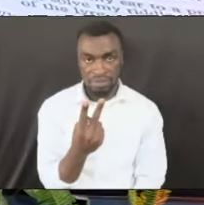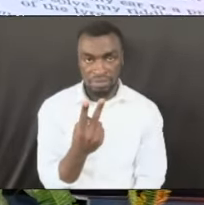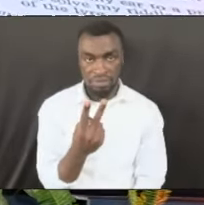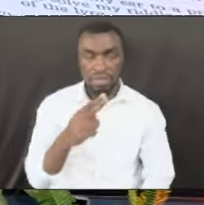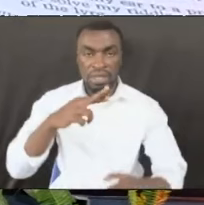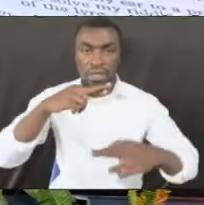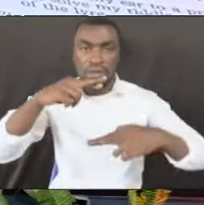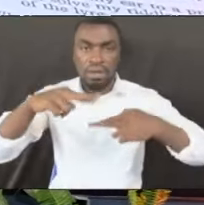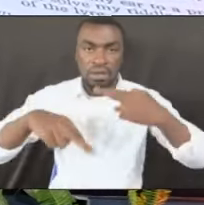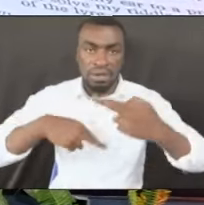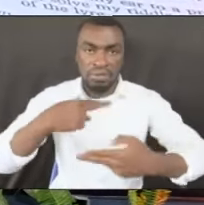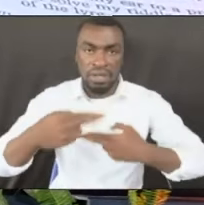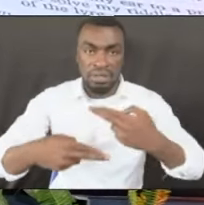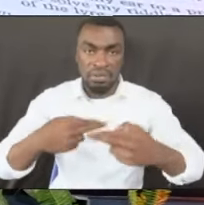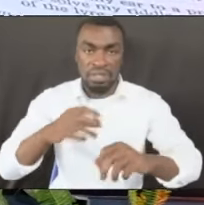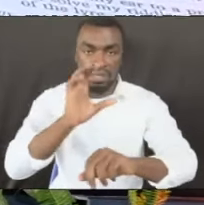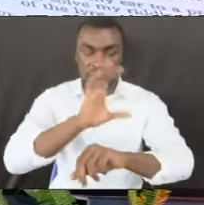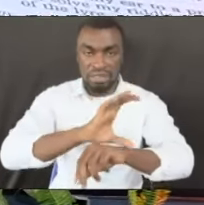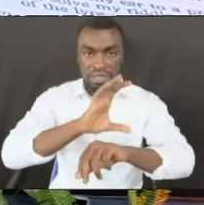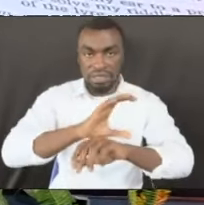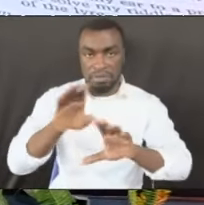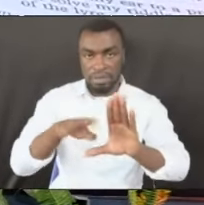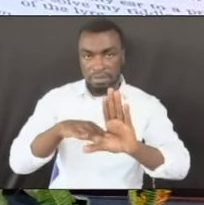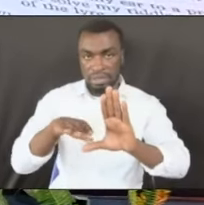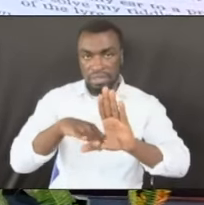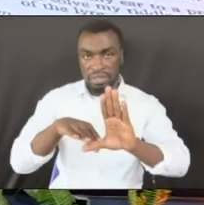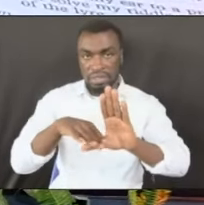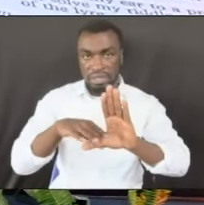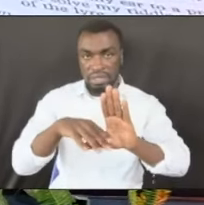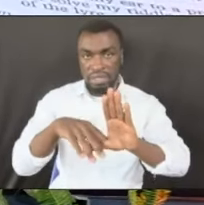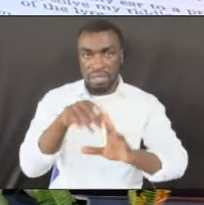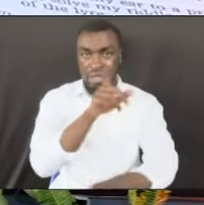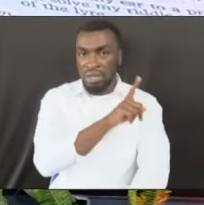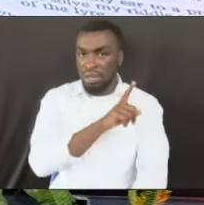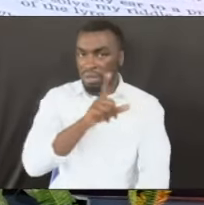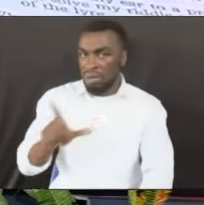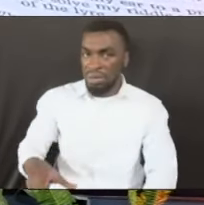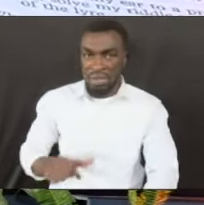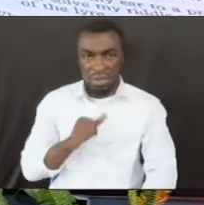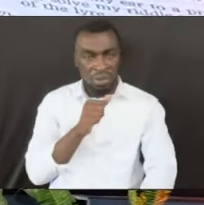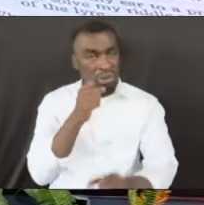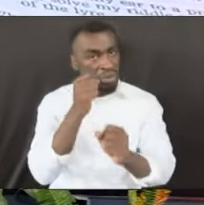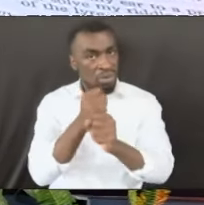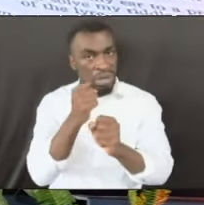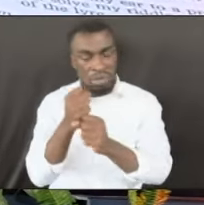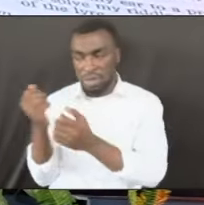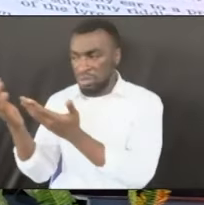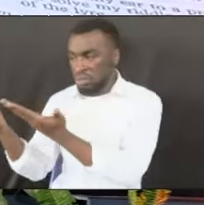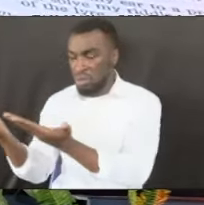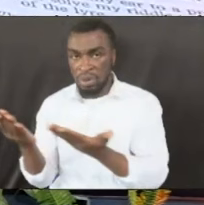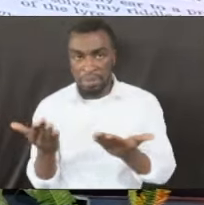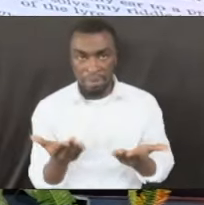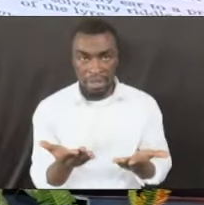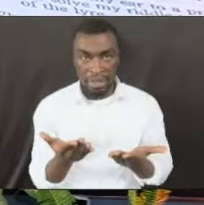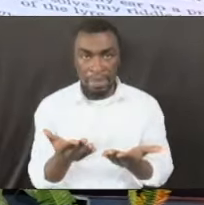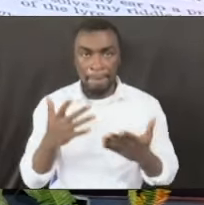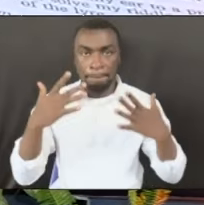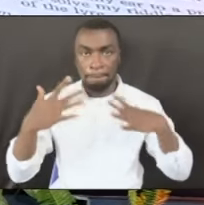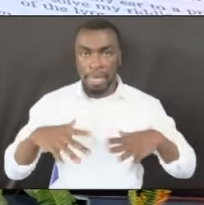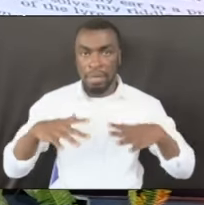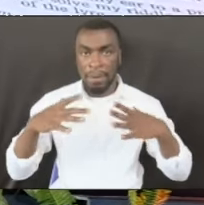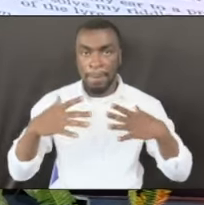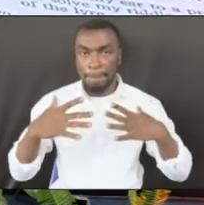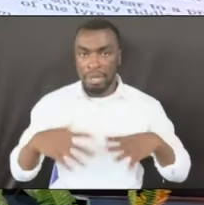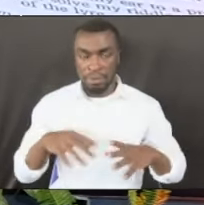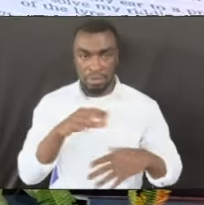Reviving church members. The Lord does not now work to bring many souls into the truth because